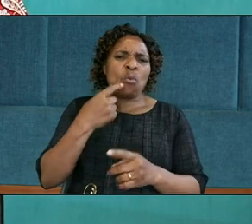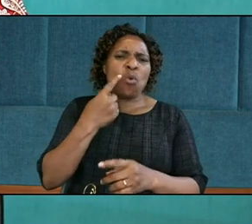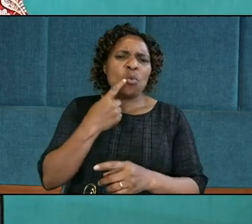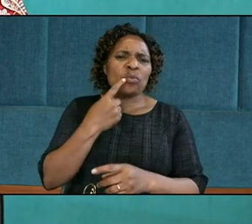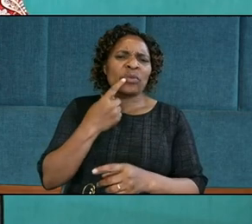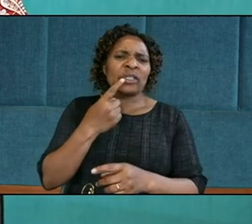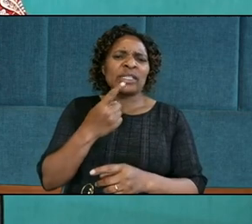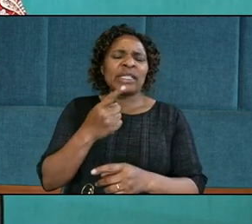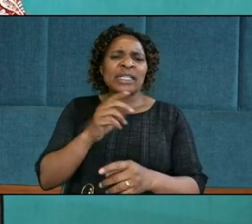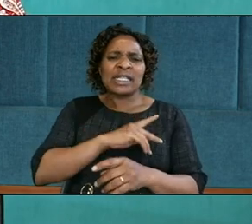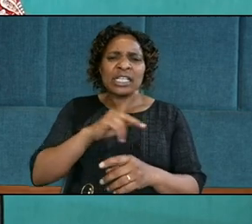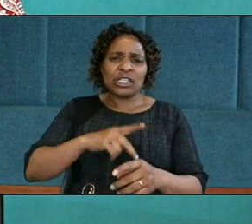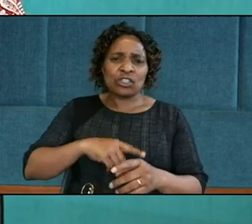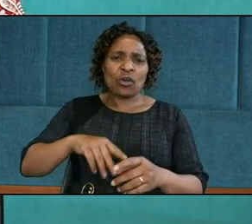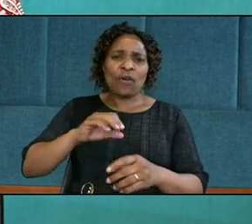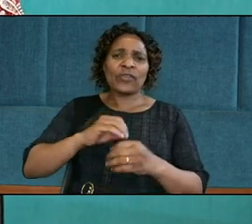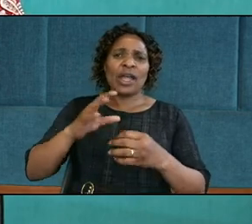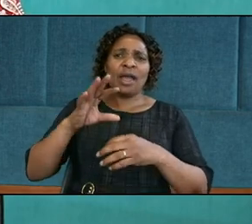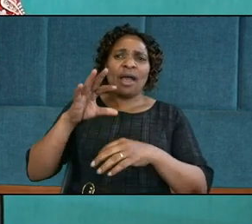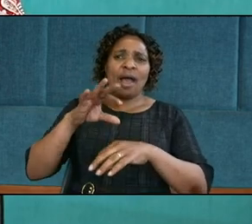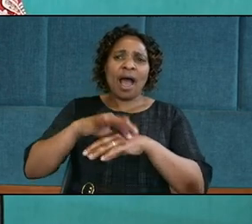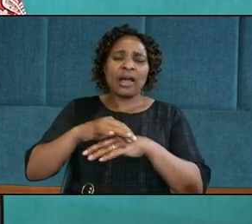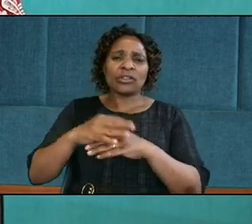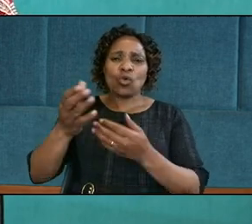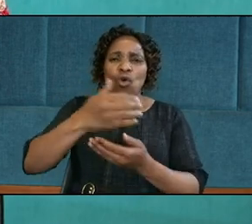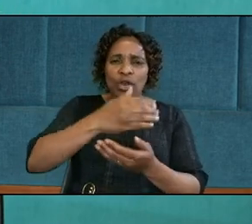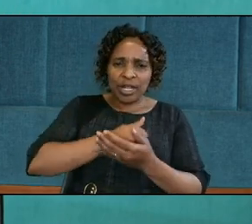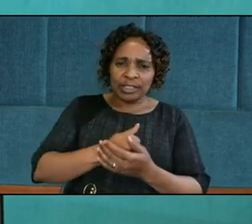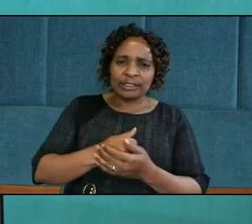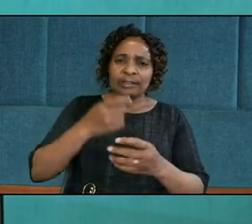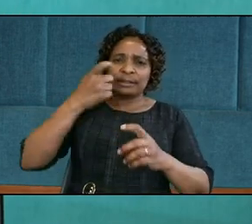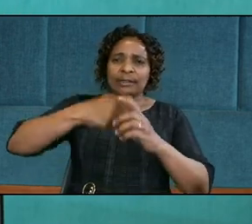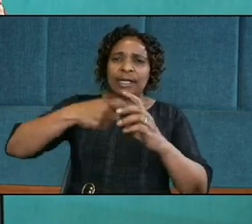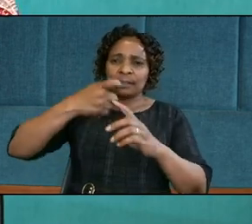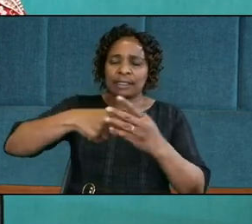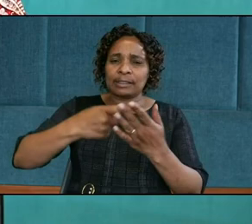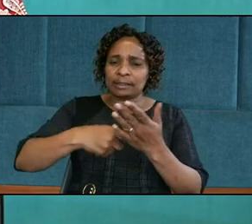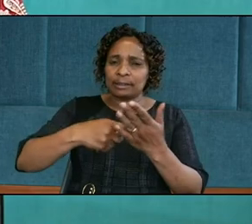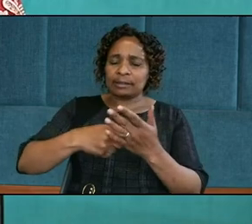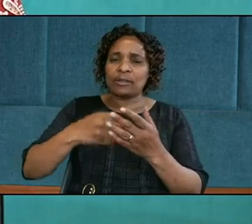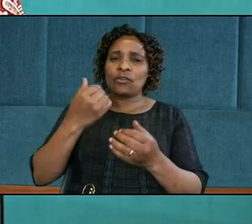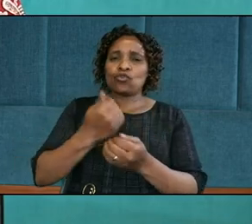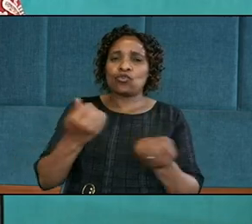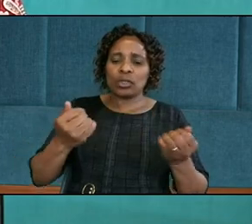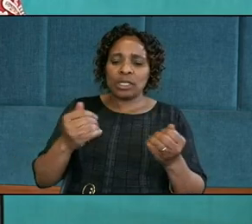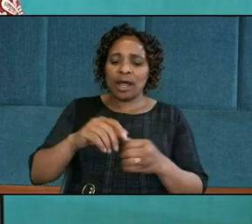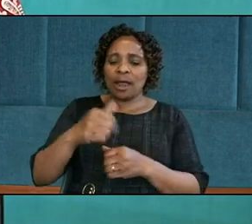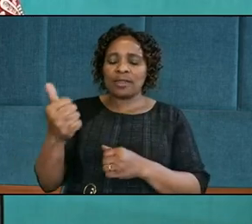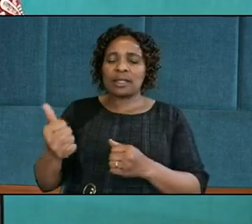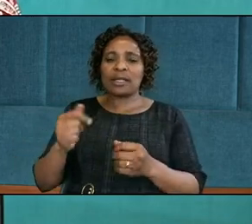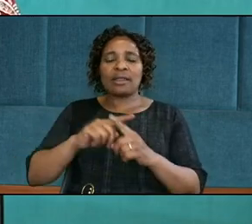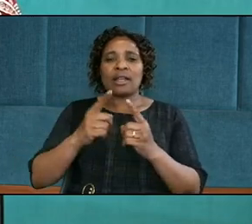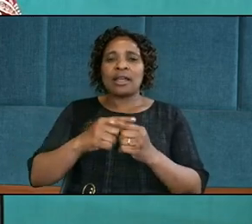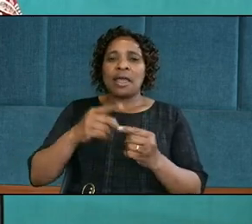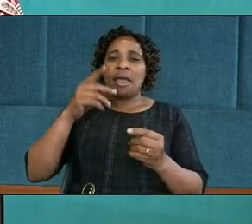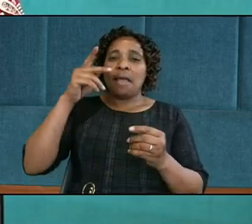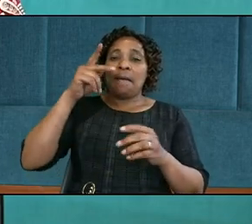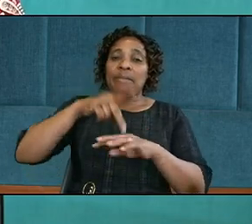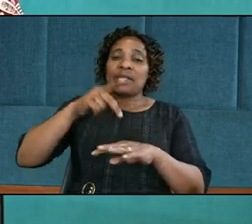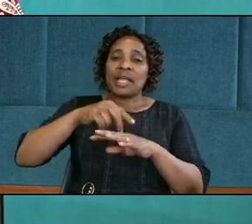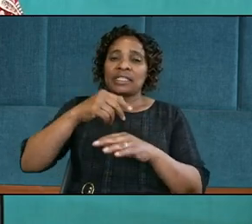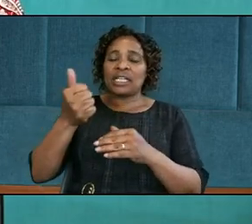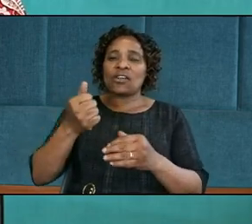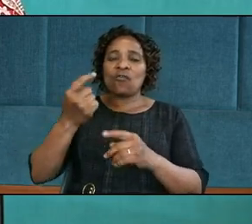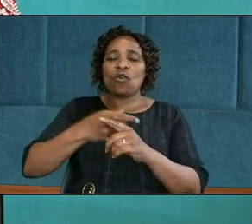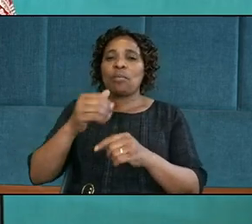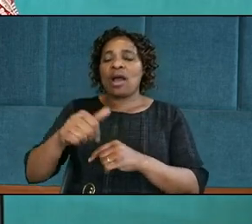from whom do the kings of the earth collect duty and taxes from? You know, their own children or from others? You know, and Peter says, from others, you